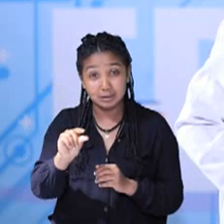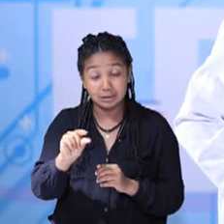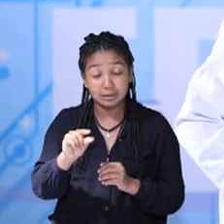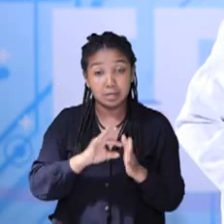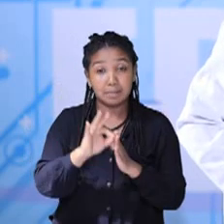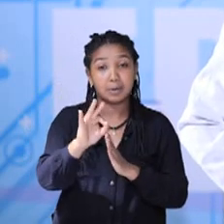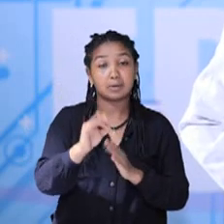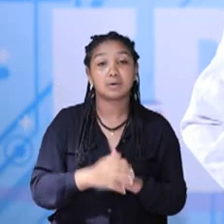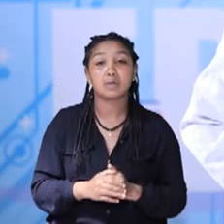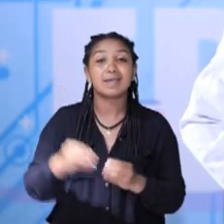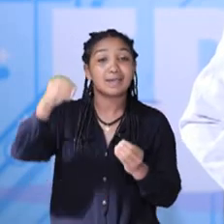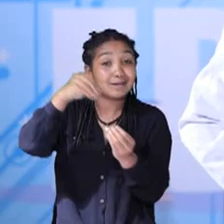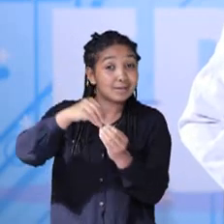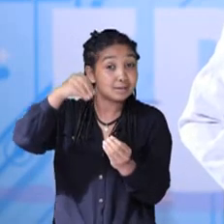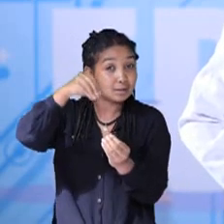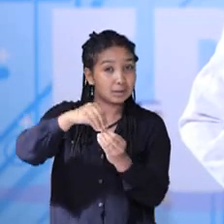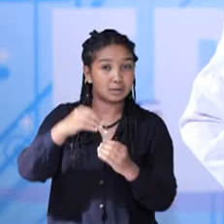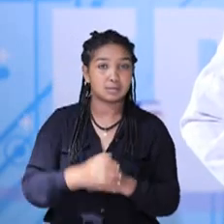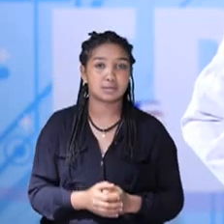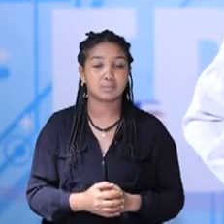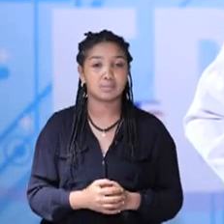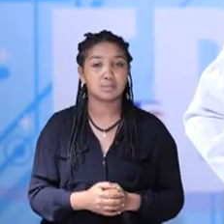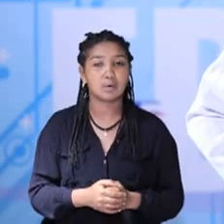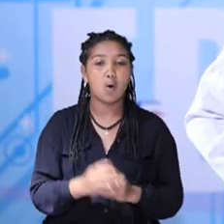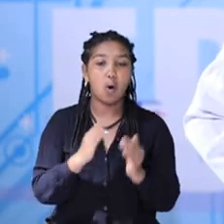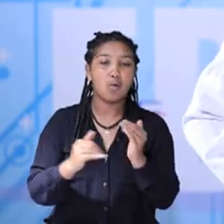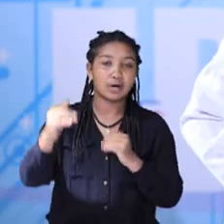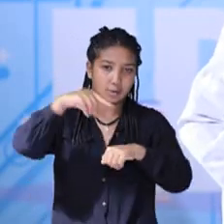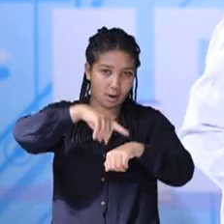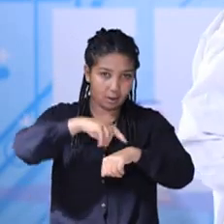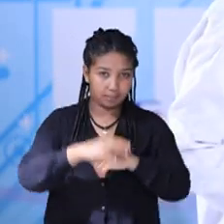their number increases over time.